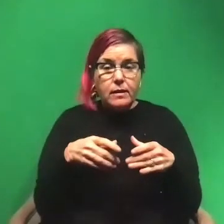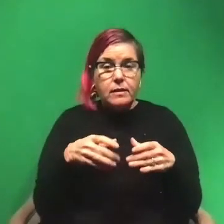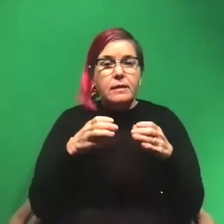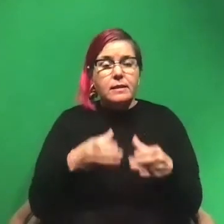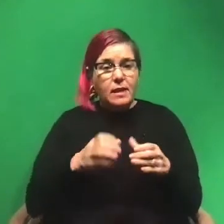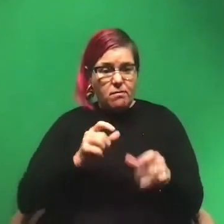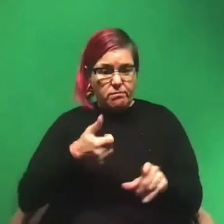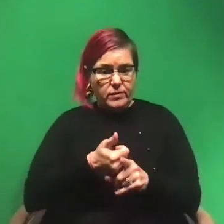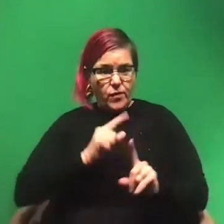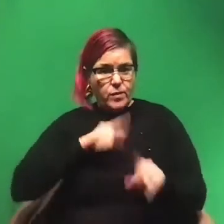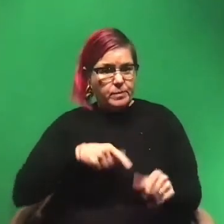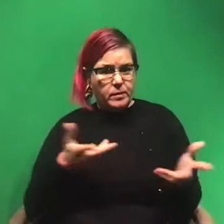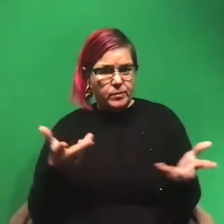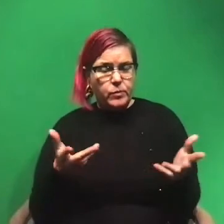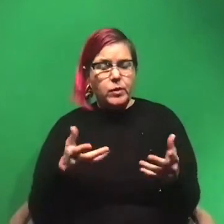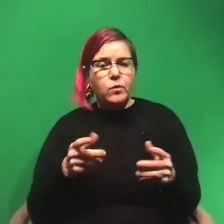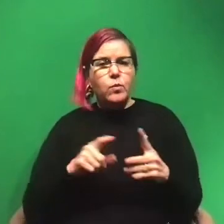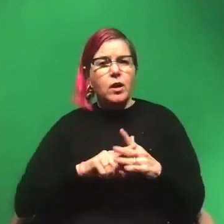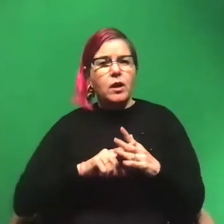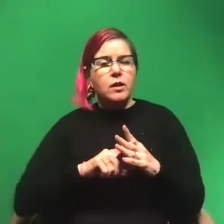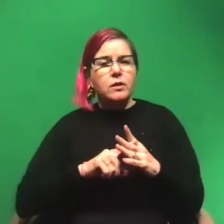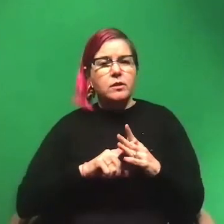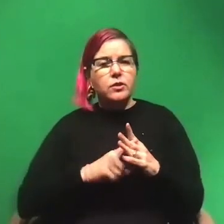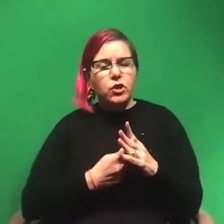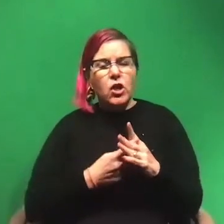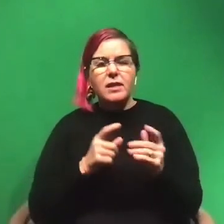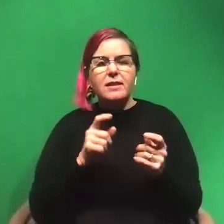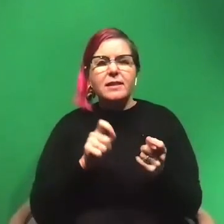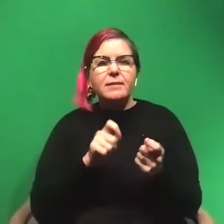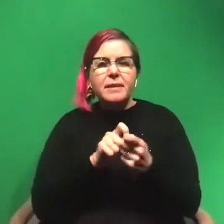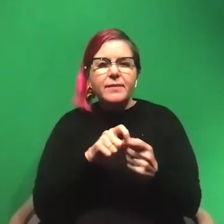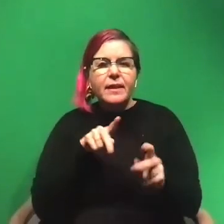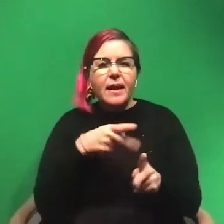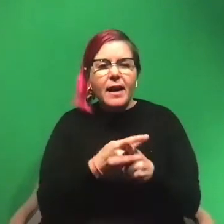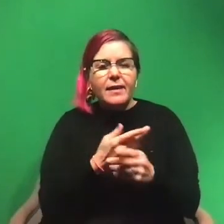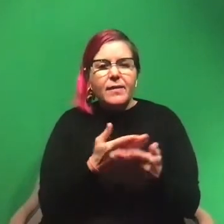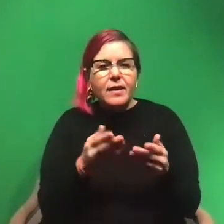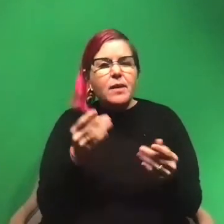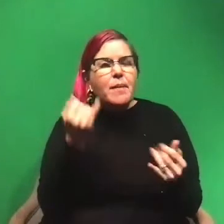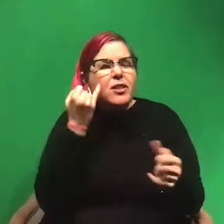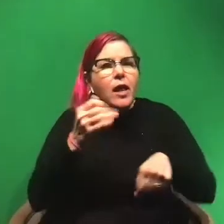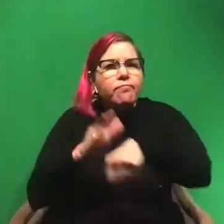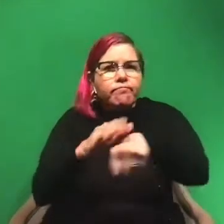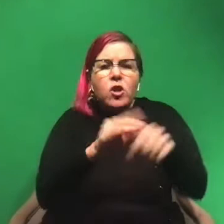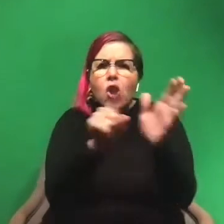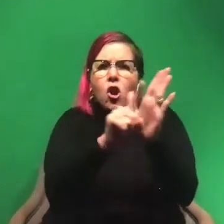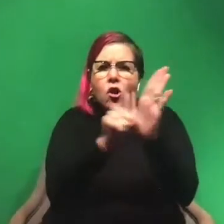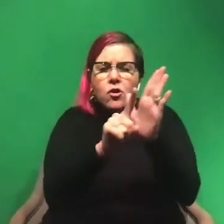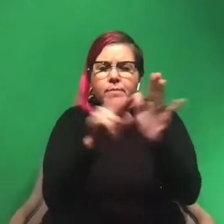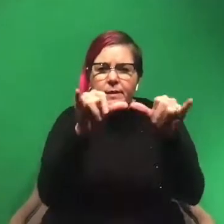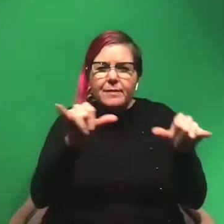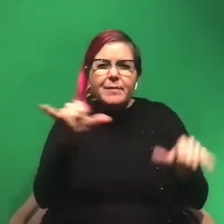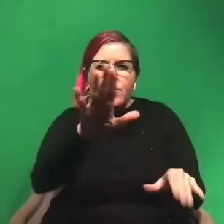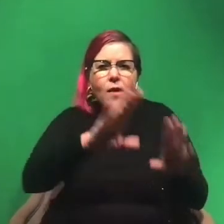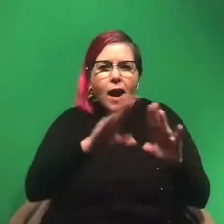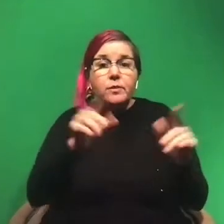by activating like sensing mechanisms. So if you will, you can imagine this as an alarm system in your house. And there's someone trying to